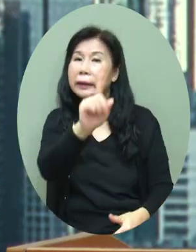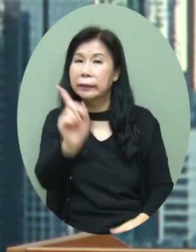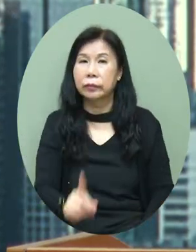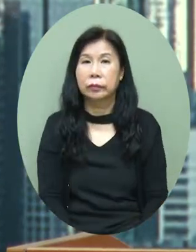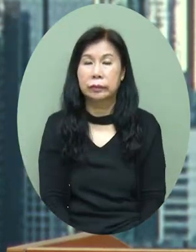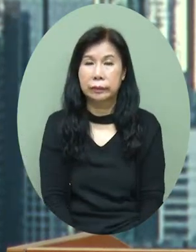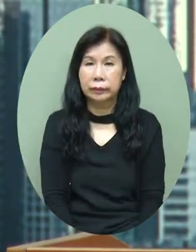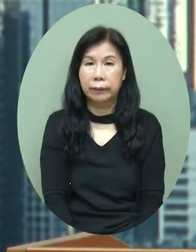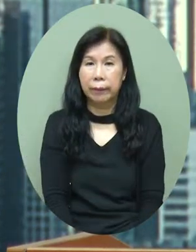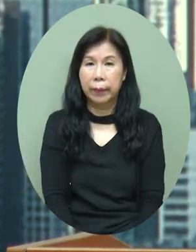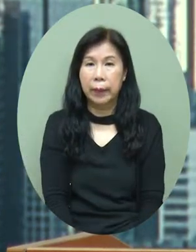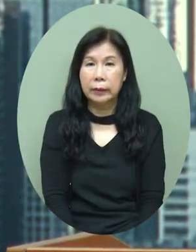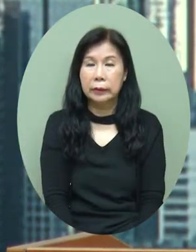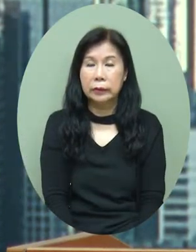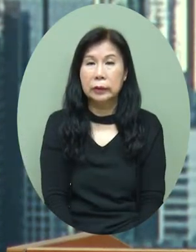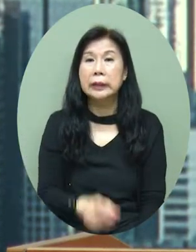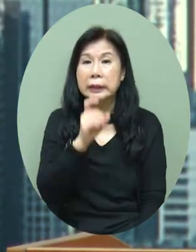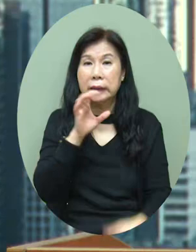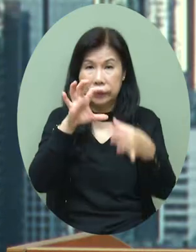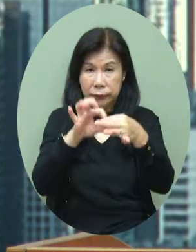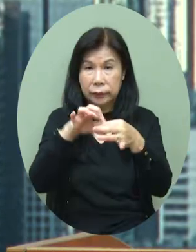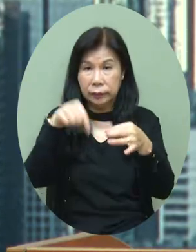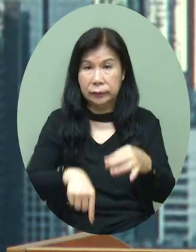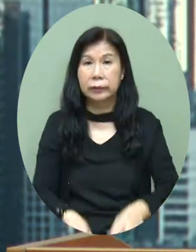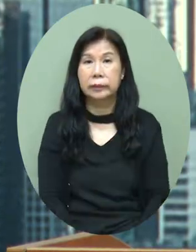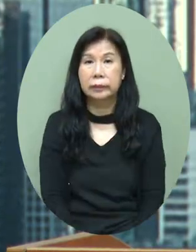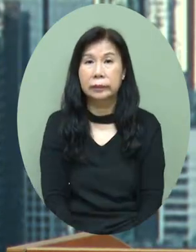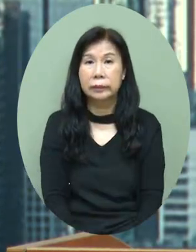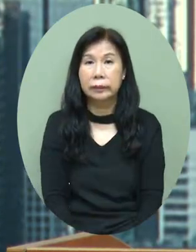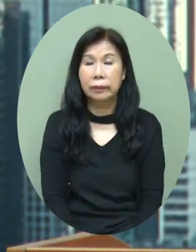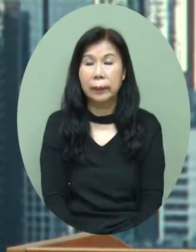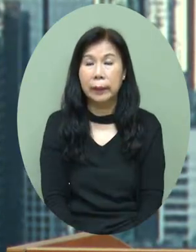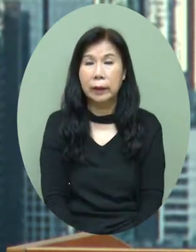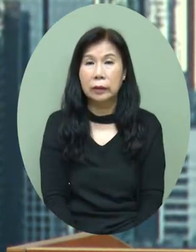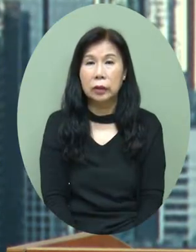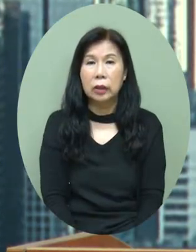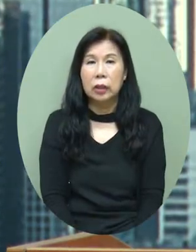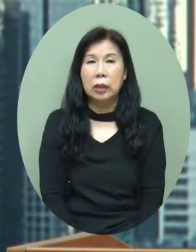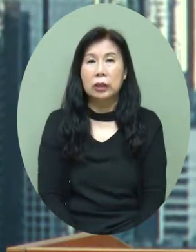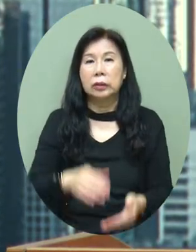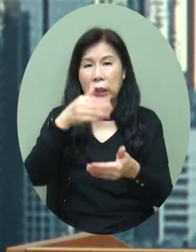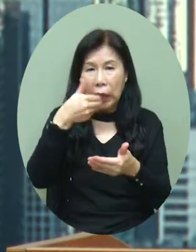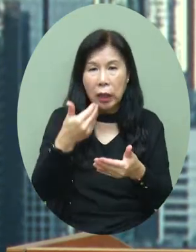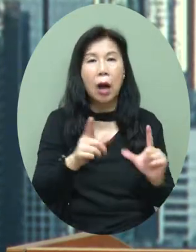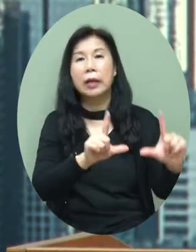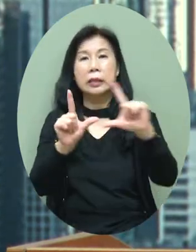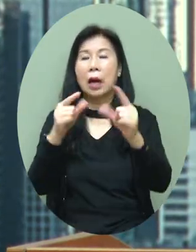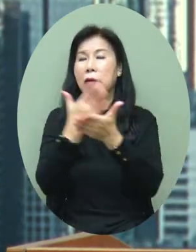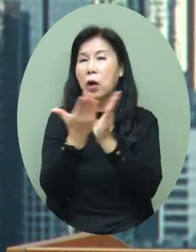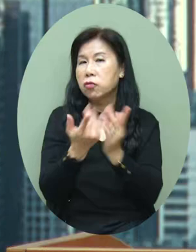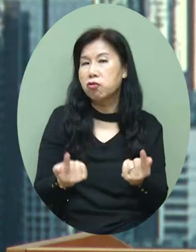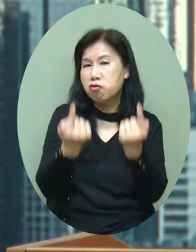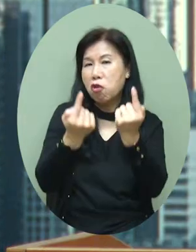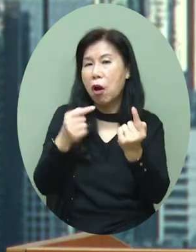as for the change in cost of living, the CPI, every year when the CE in Council makes a decision on